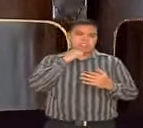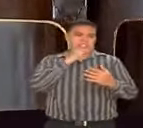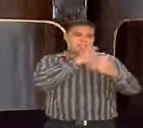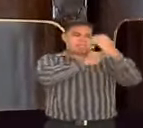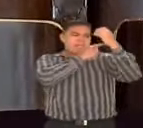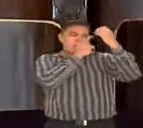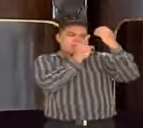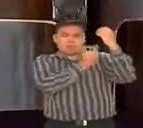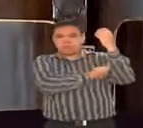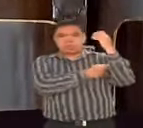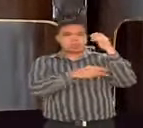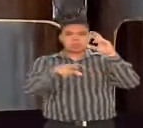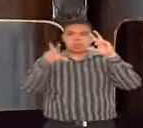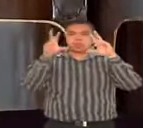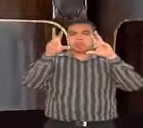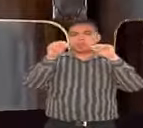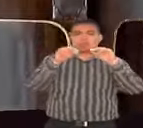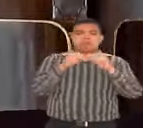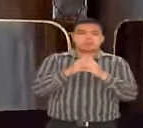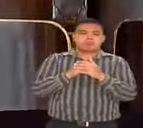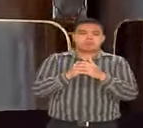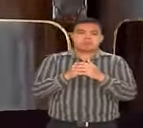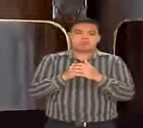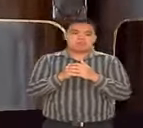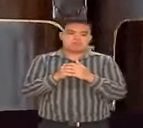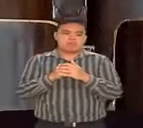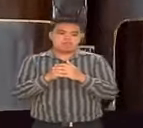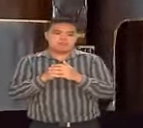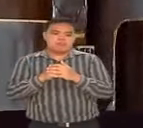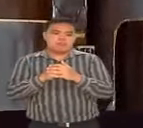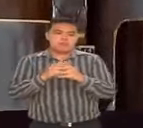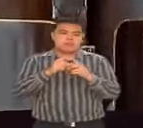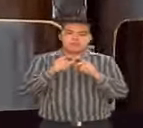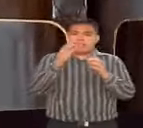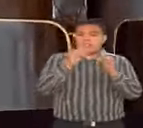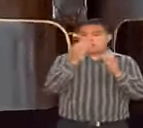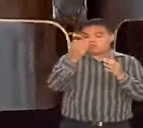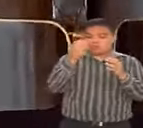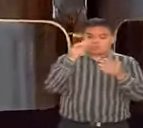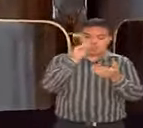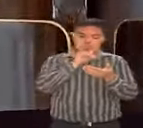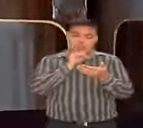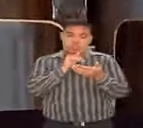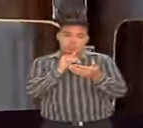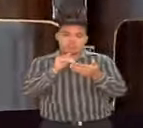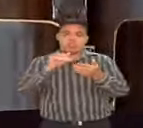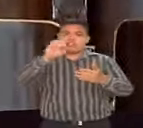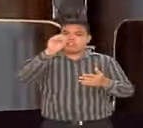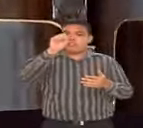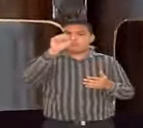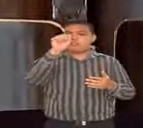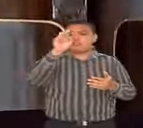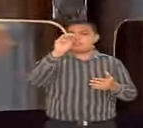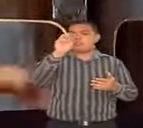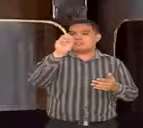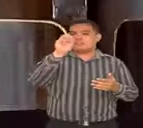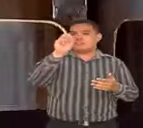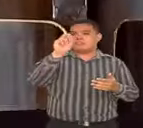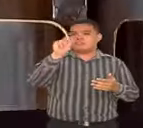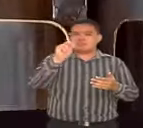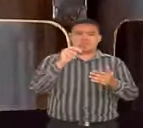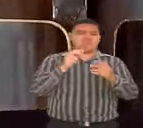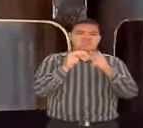makita nato sa mga drawing sa atong mga visual aids. If you study the life of Samson, he was a very